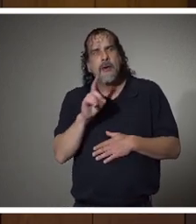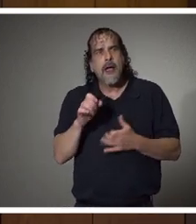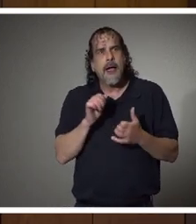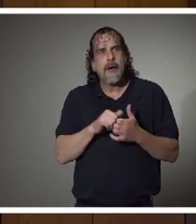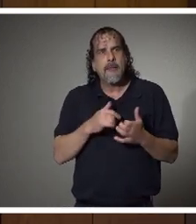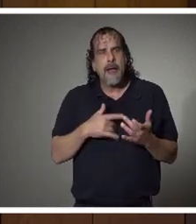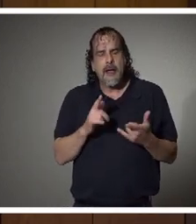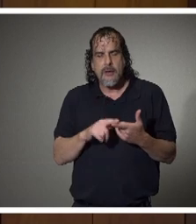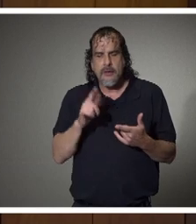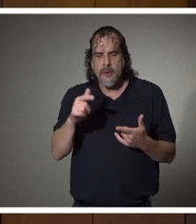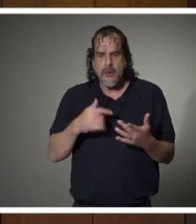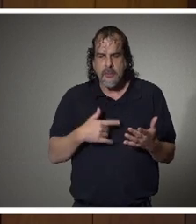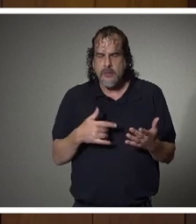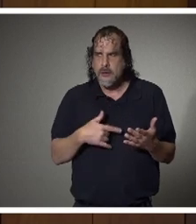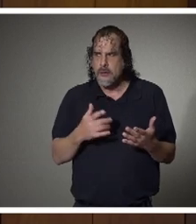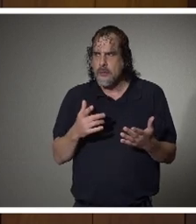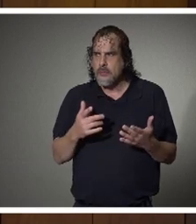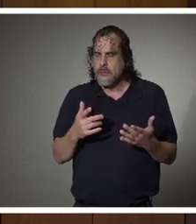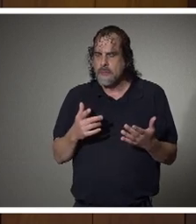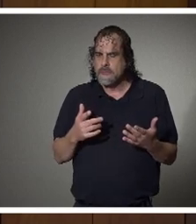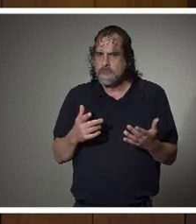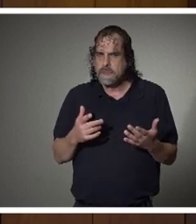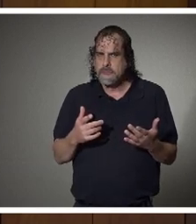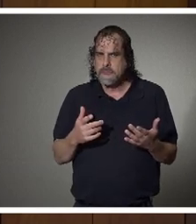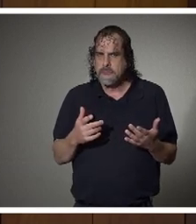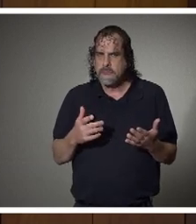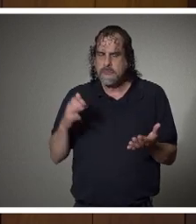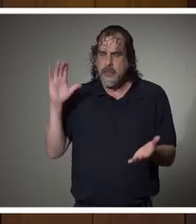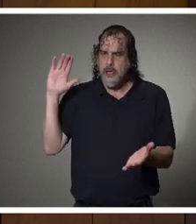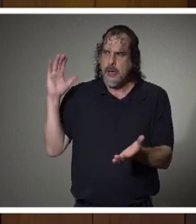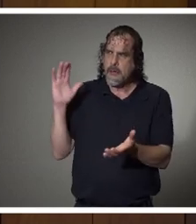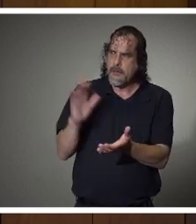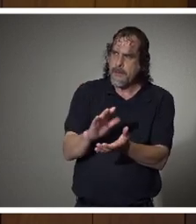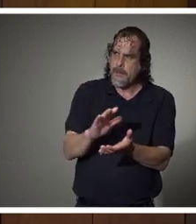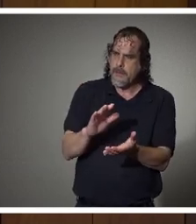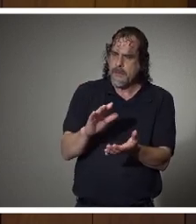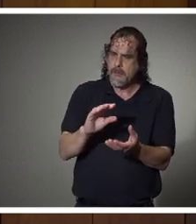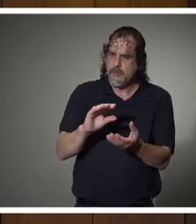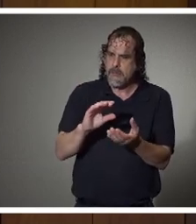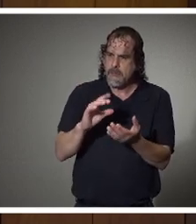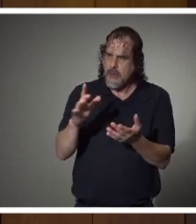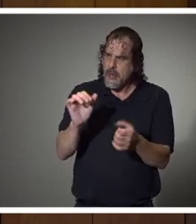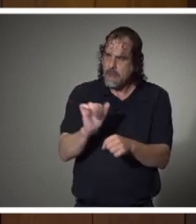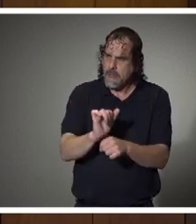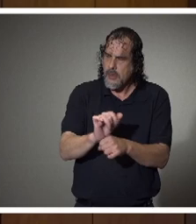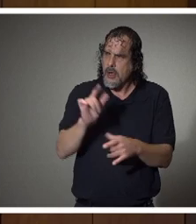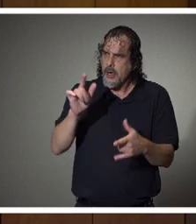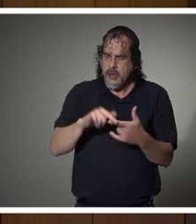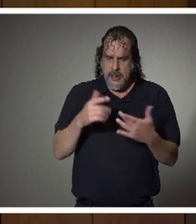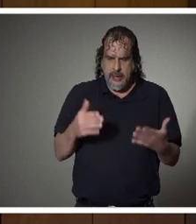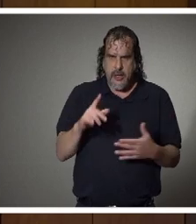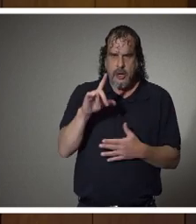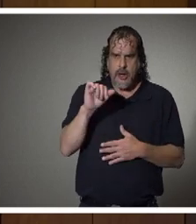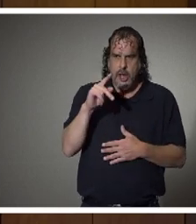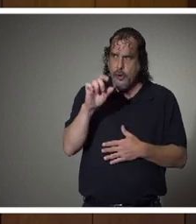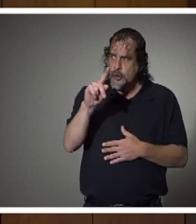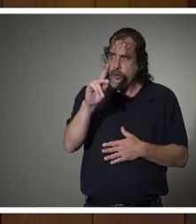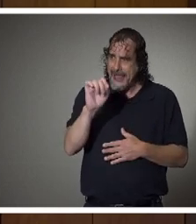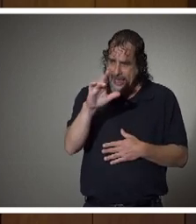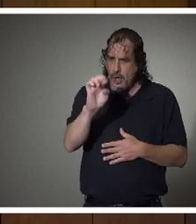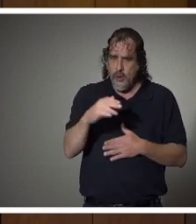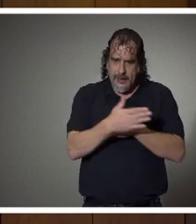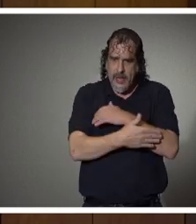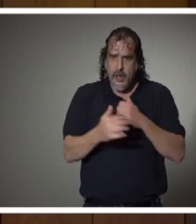mitigation efforts for Dr. Dobbs. As you know, unfortunately, here in Lauderdale County, we have the highest number of deaths and long-term